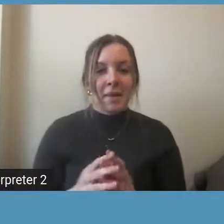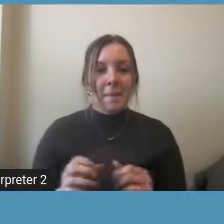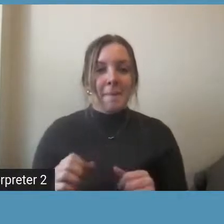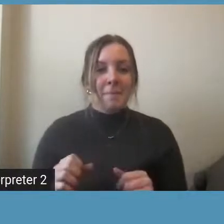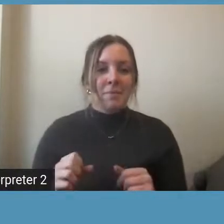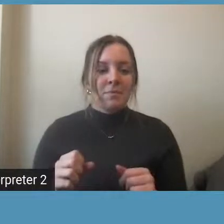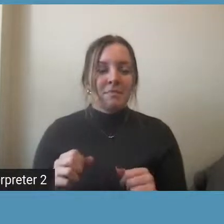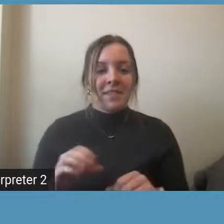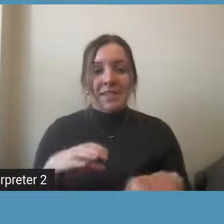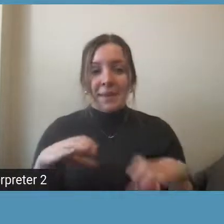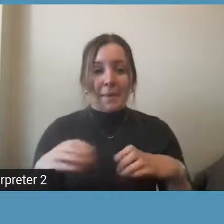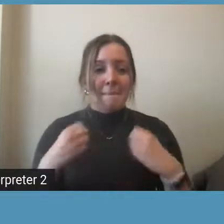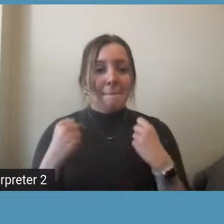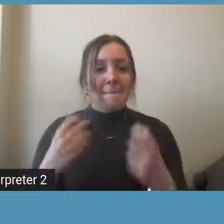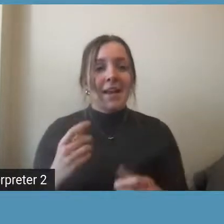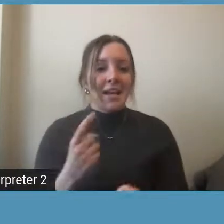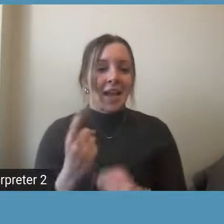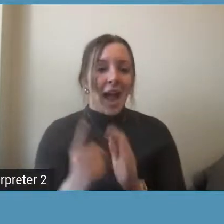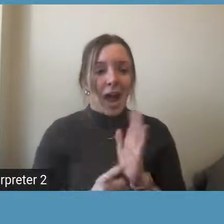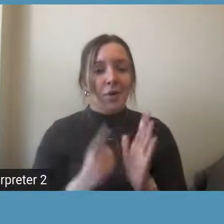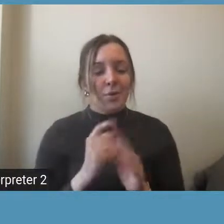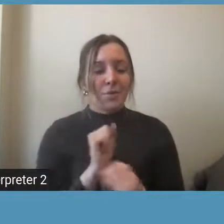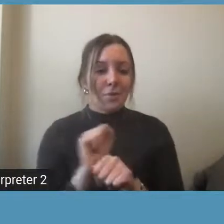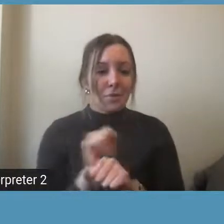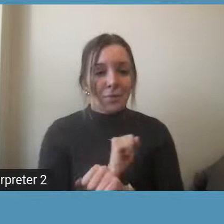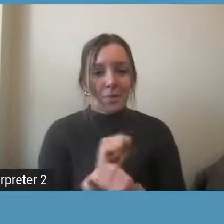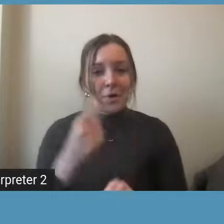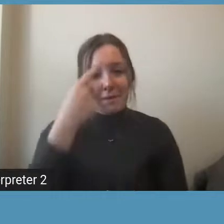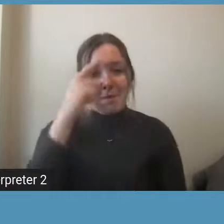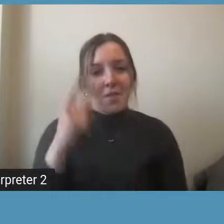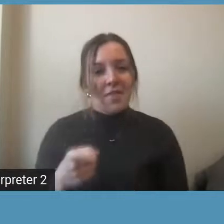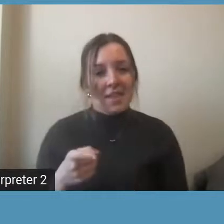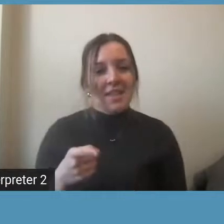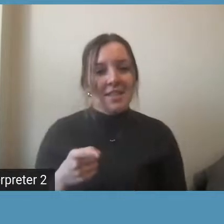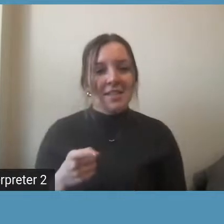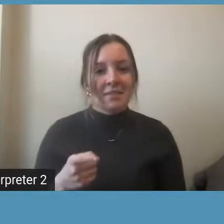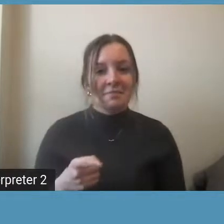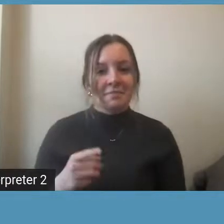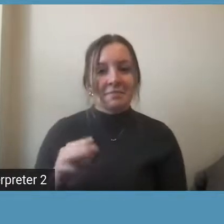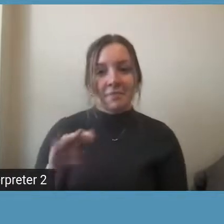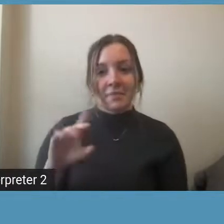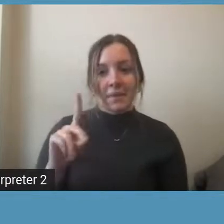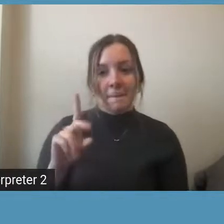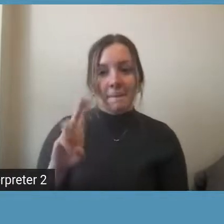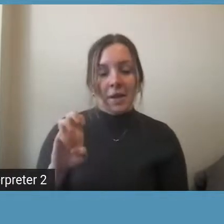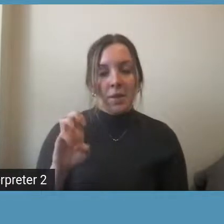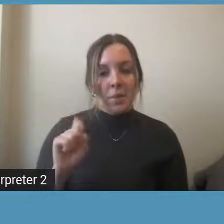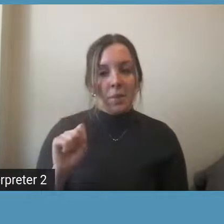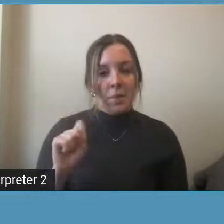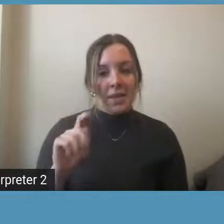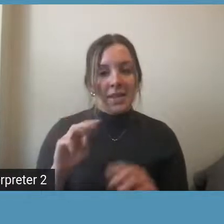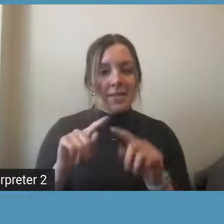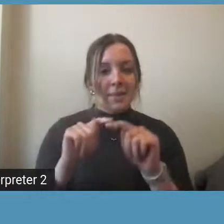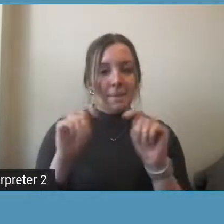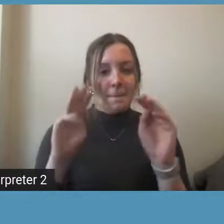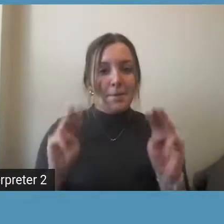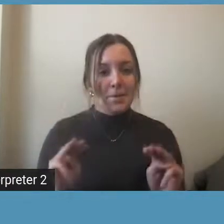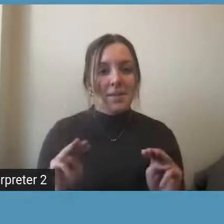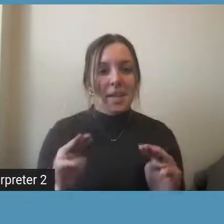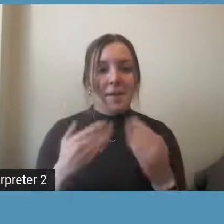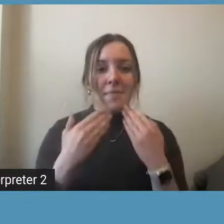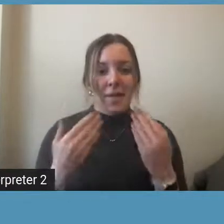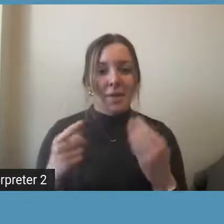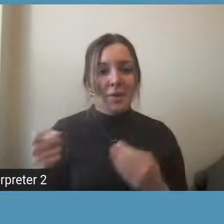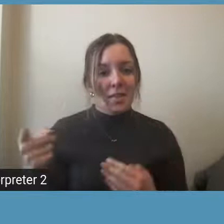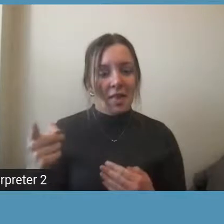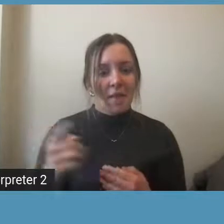project leader, Charity Counts, from the Association of Midwest Museums. And a special thanks once again to the Institute of Museum and Library